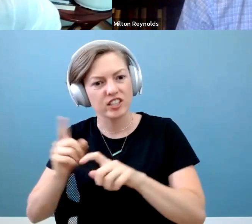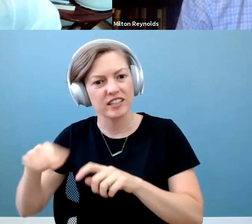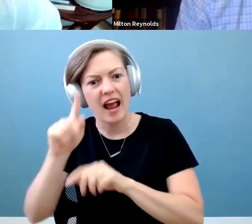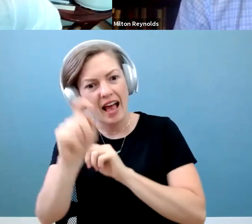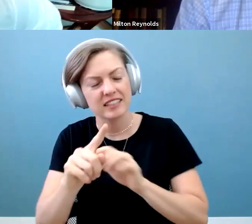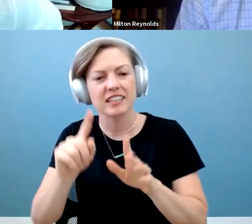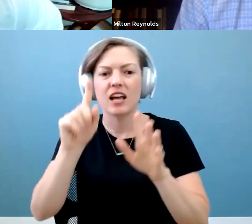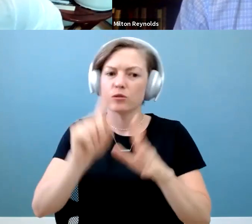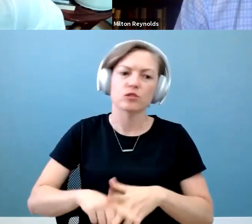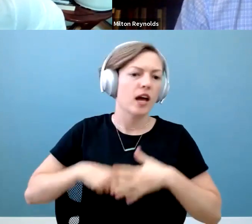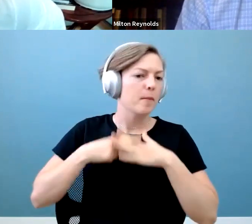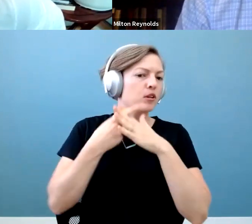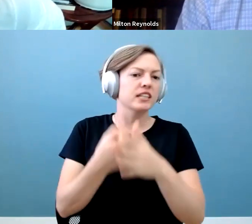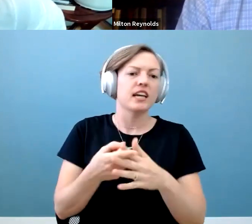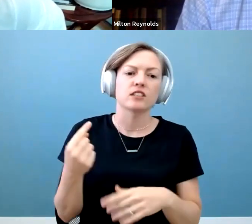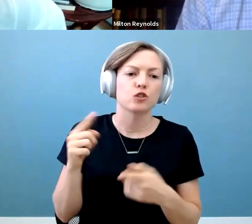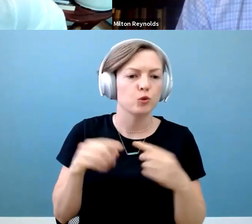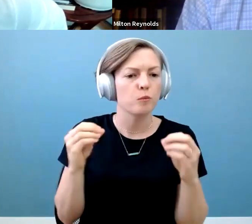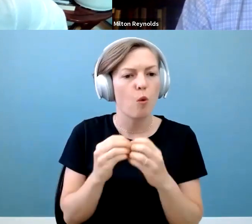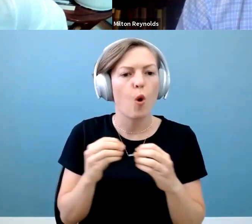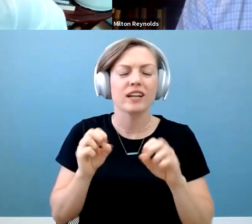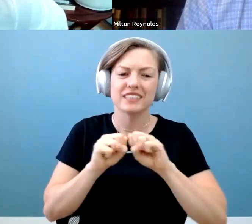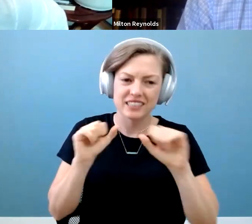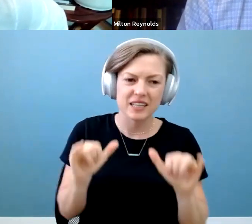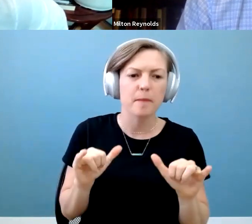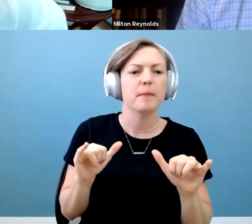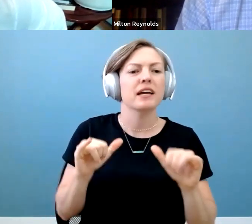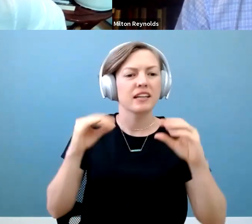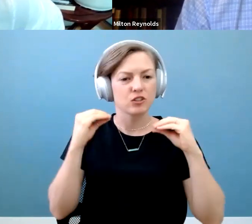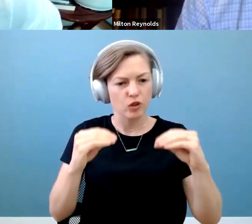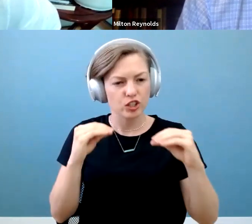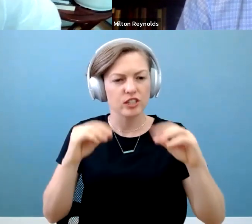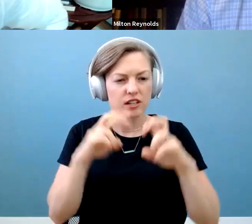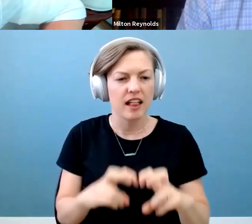us into this much more systematic and systemic and structural analysis.